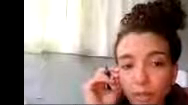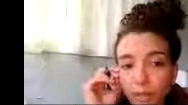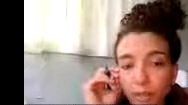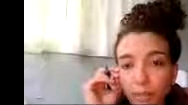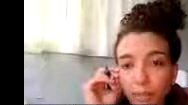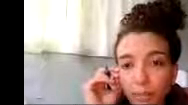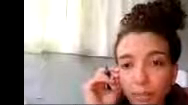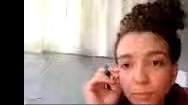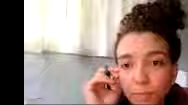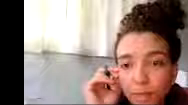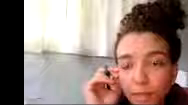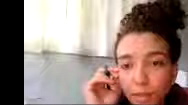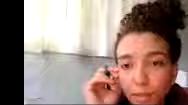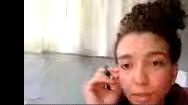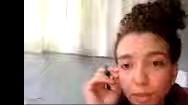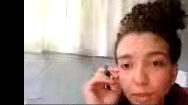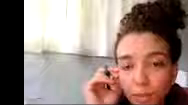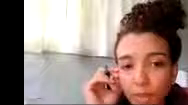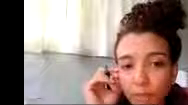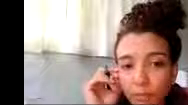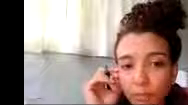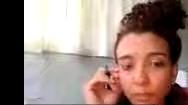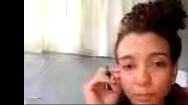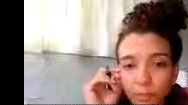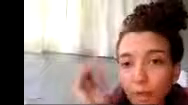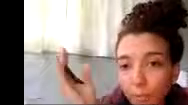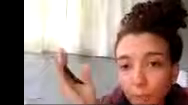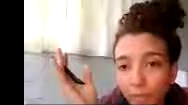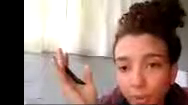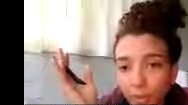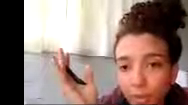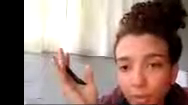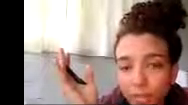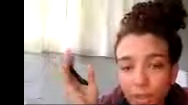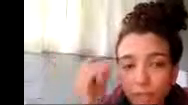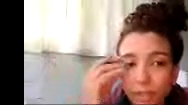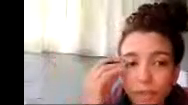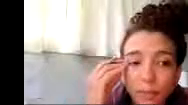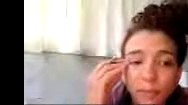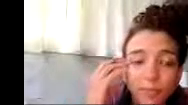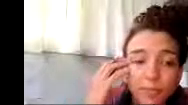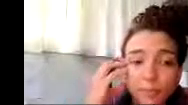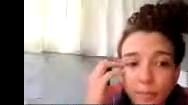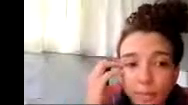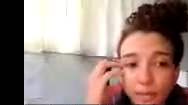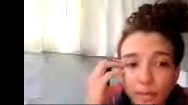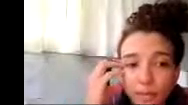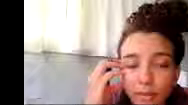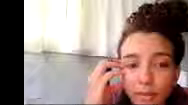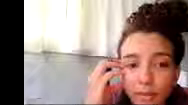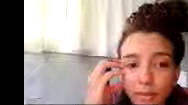warning, just letting us all know, and yeah, putting everyone on notice, essentially.